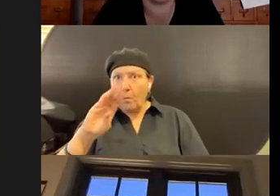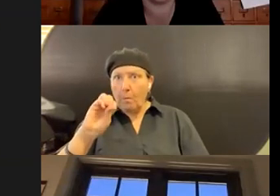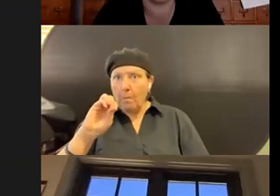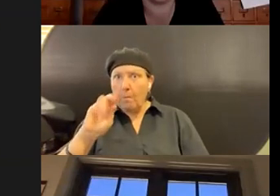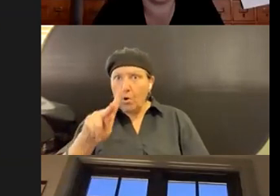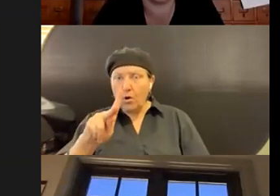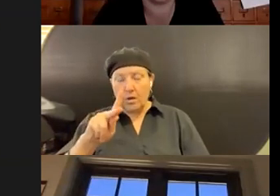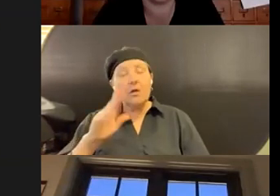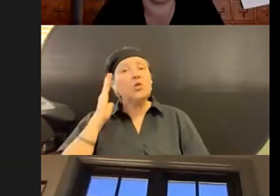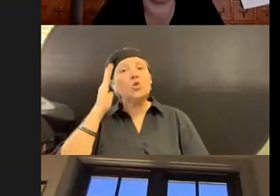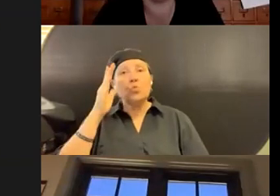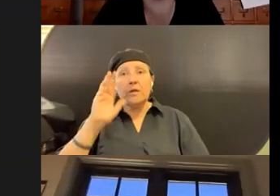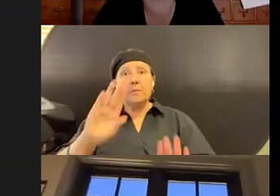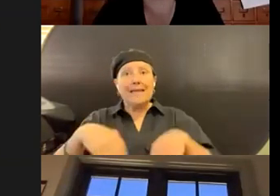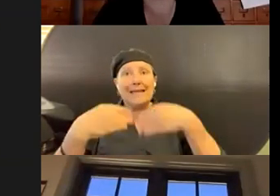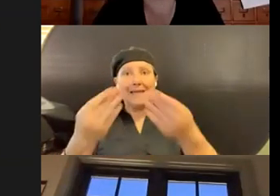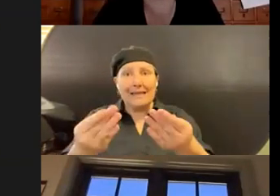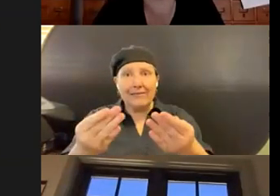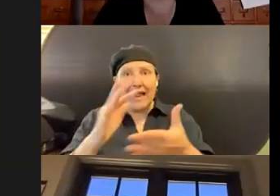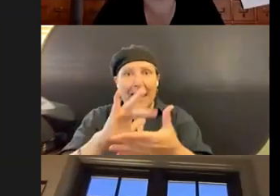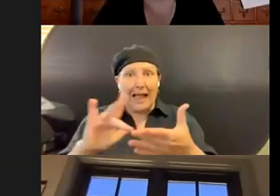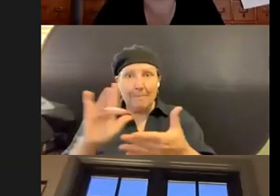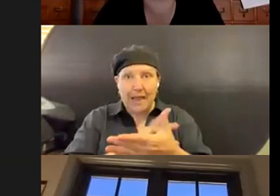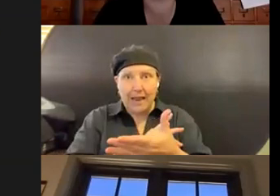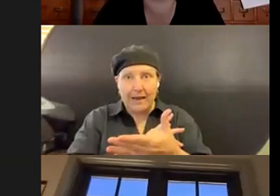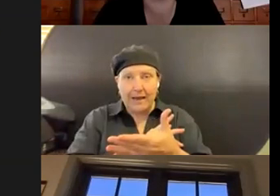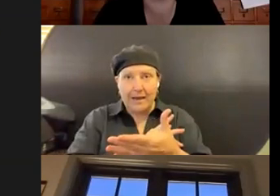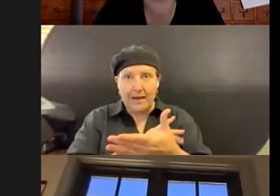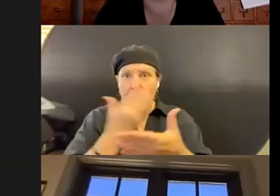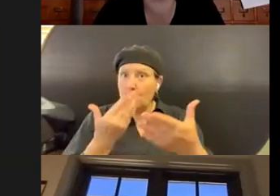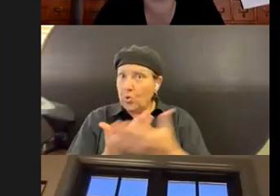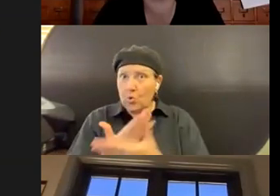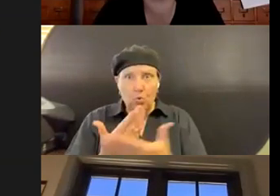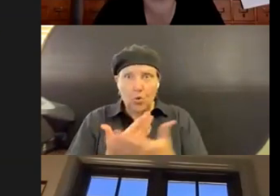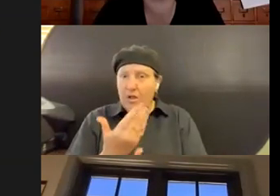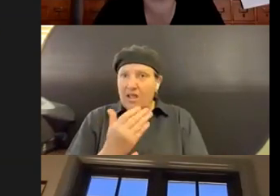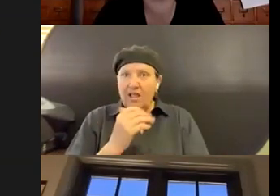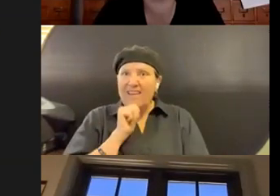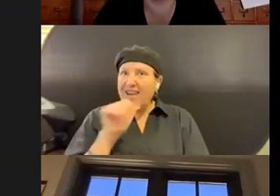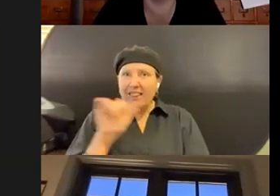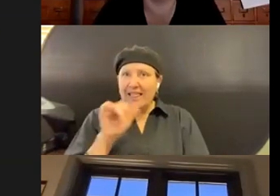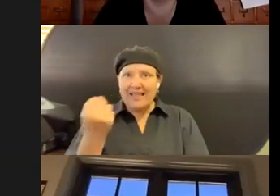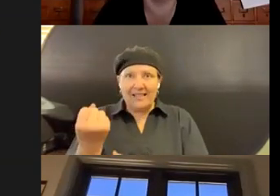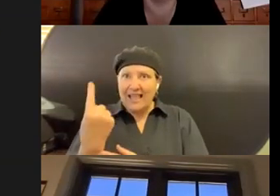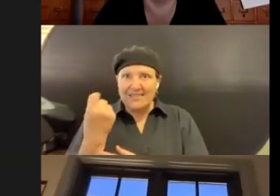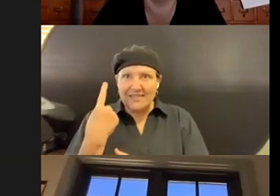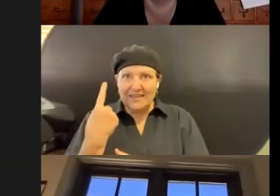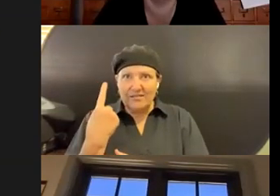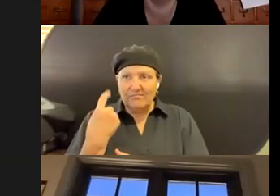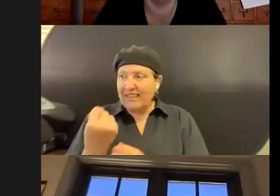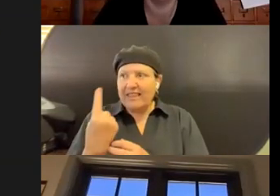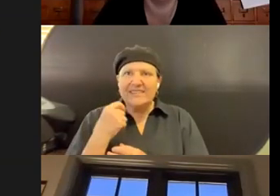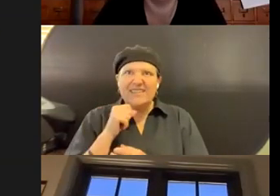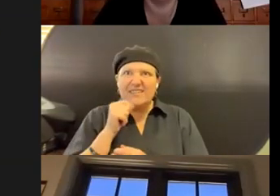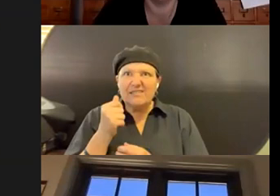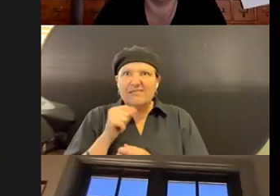These are new iPads, not the iPads from last year that may or may not have worked. At this point, we have